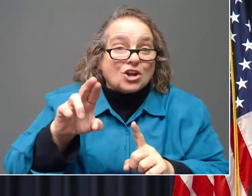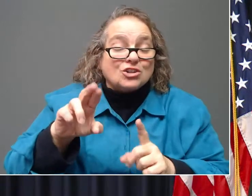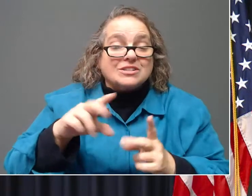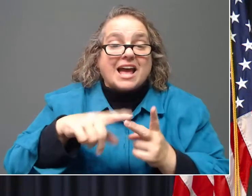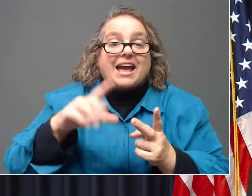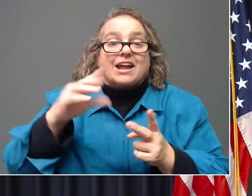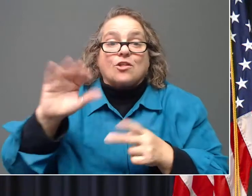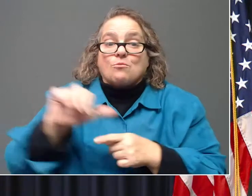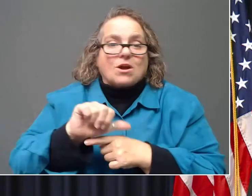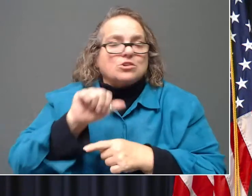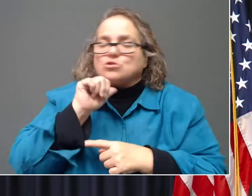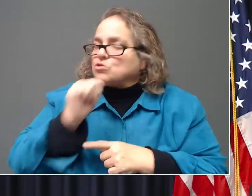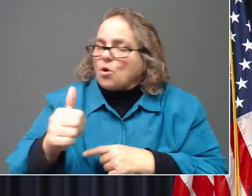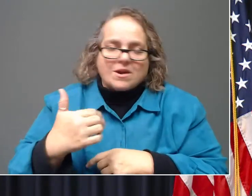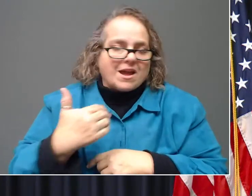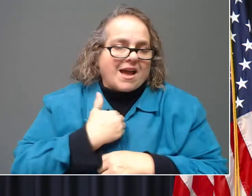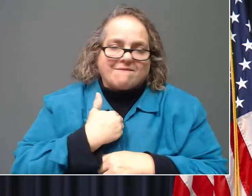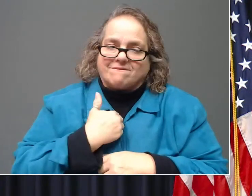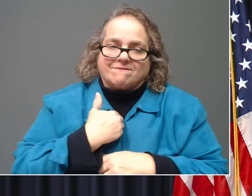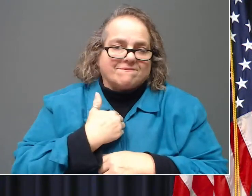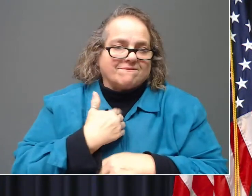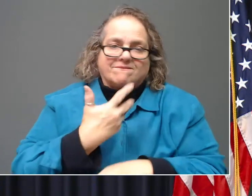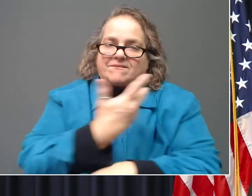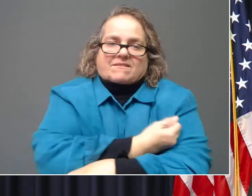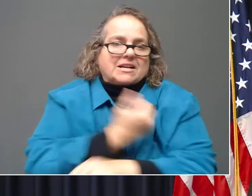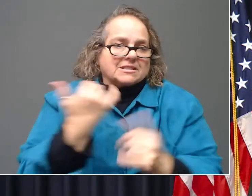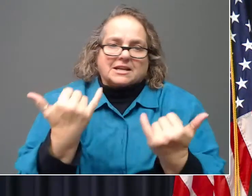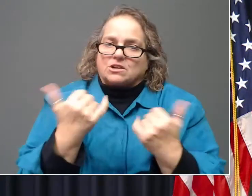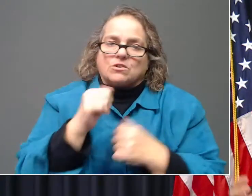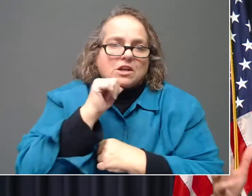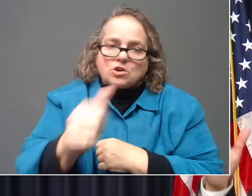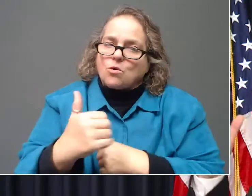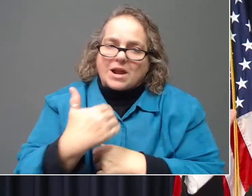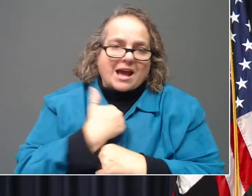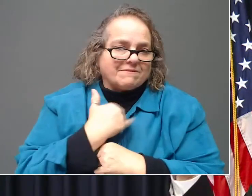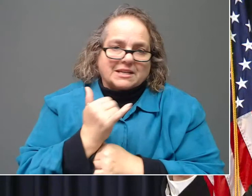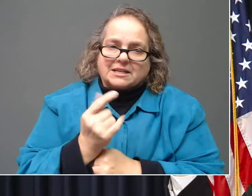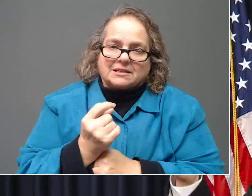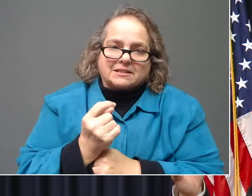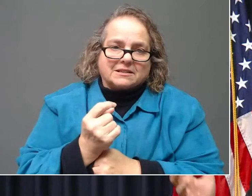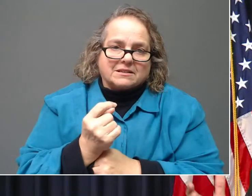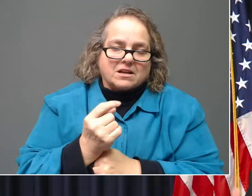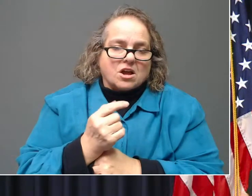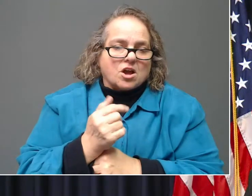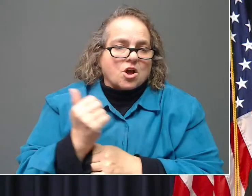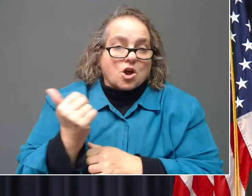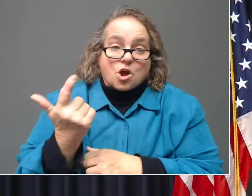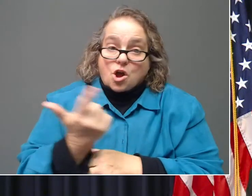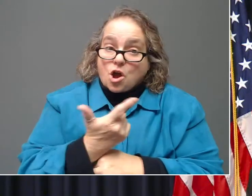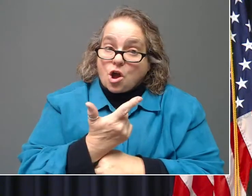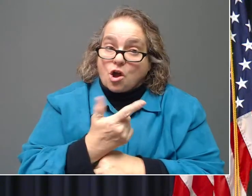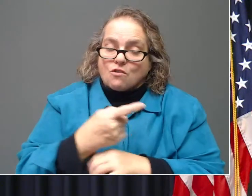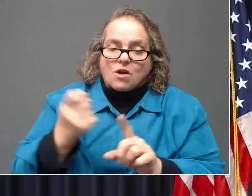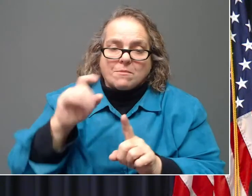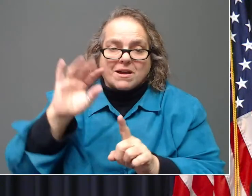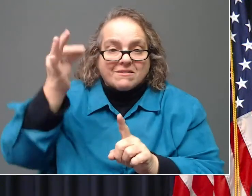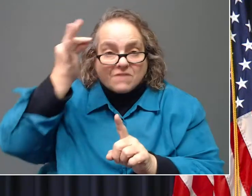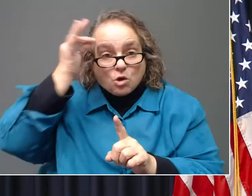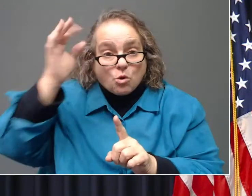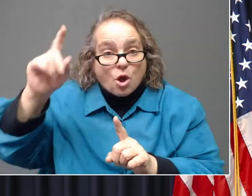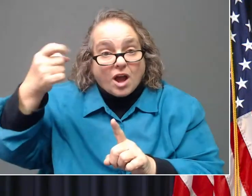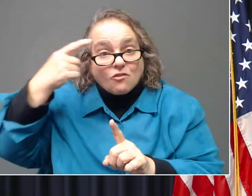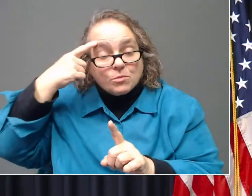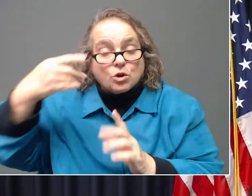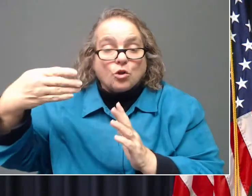don't have the vaccine. So all this is going, again, from the federal government through the state